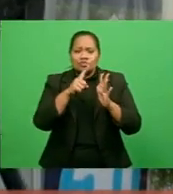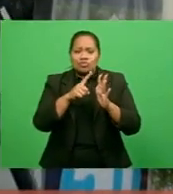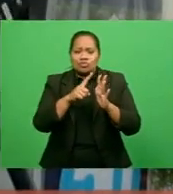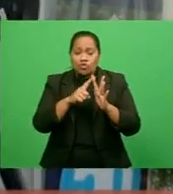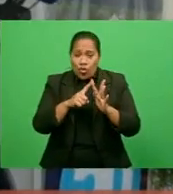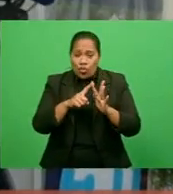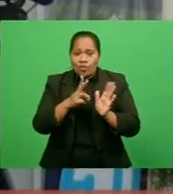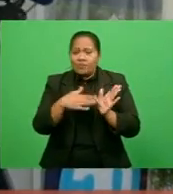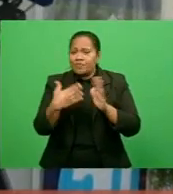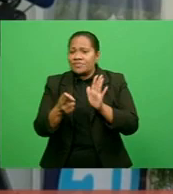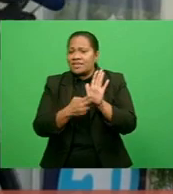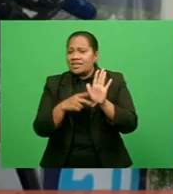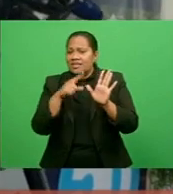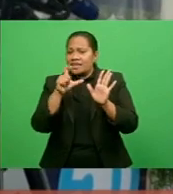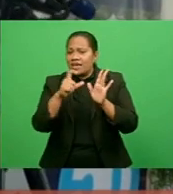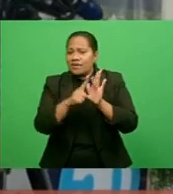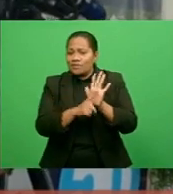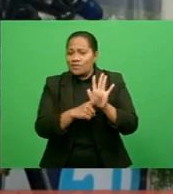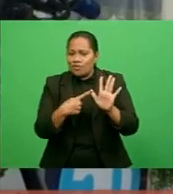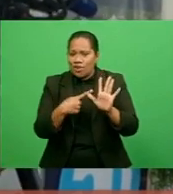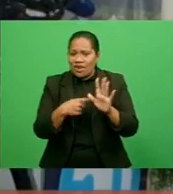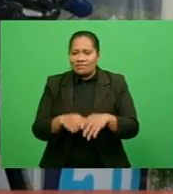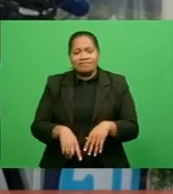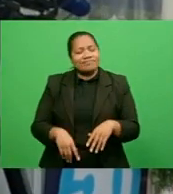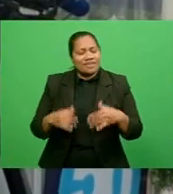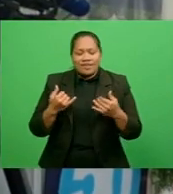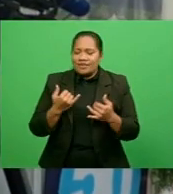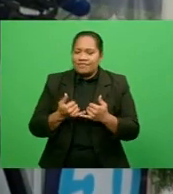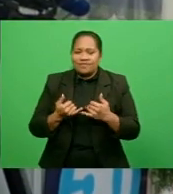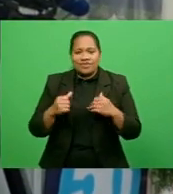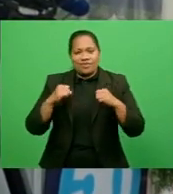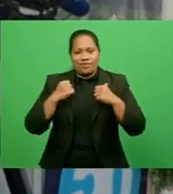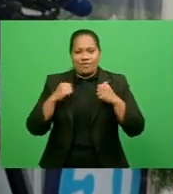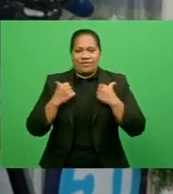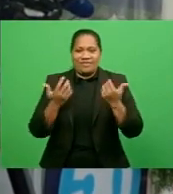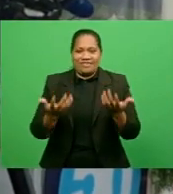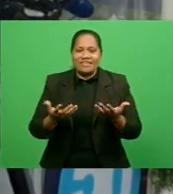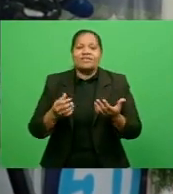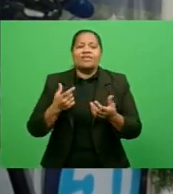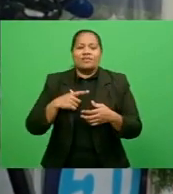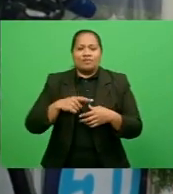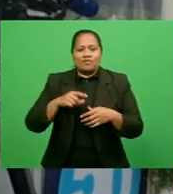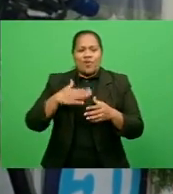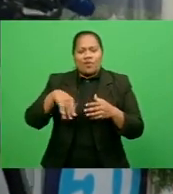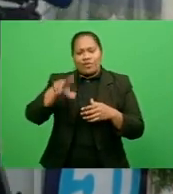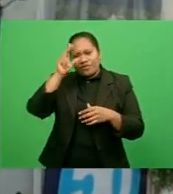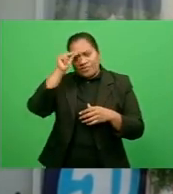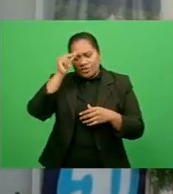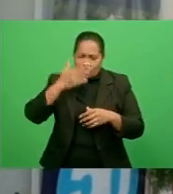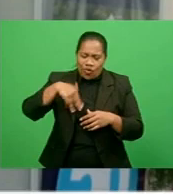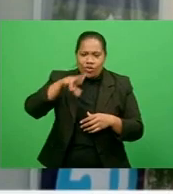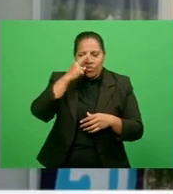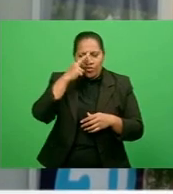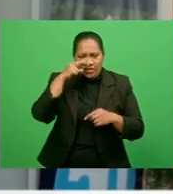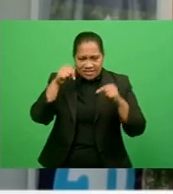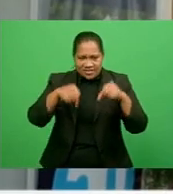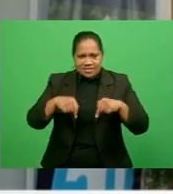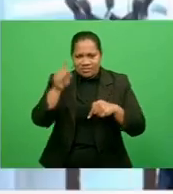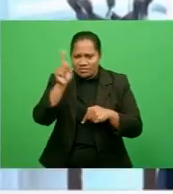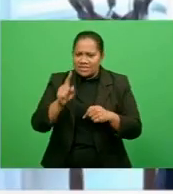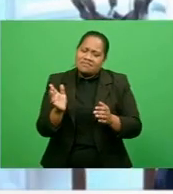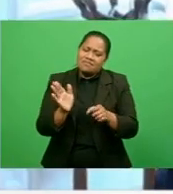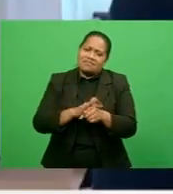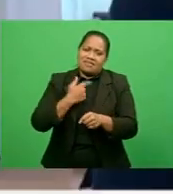Fiji, for the Fijians. All races were here today. It's made me very, very